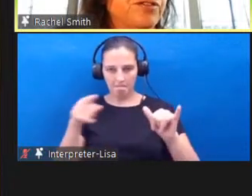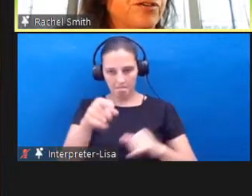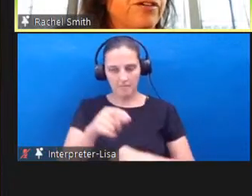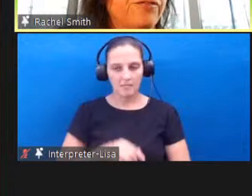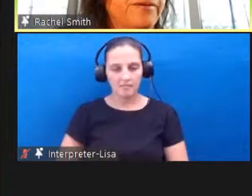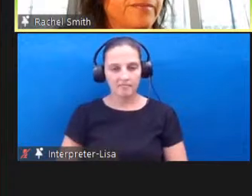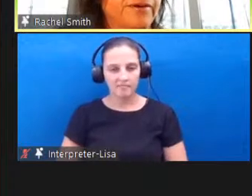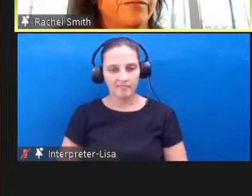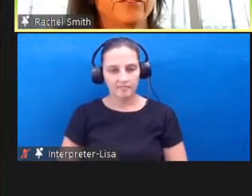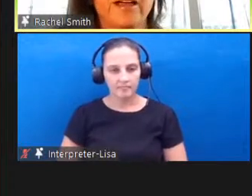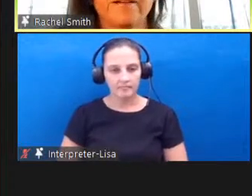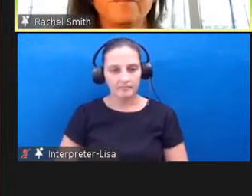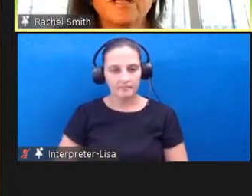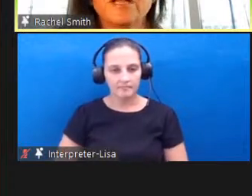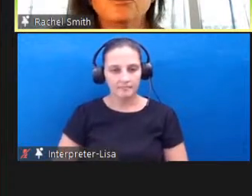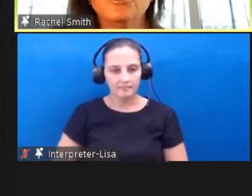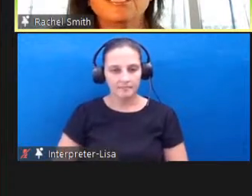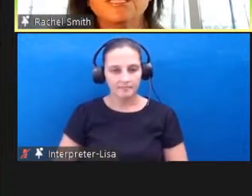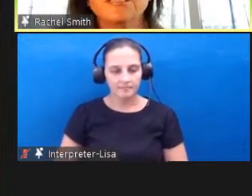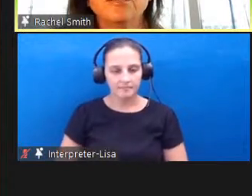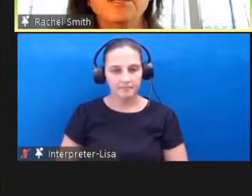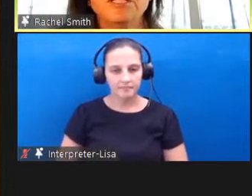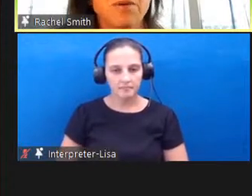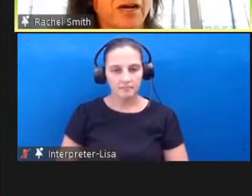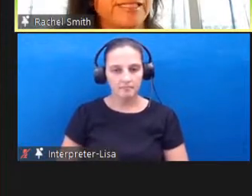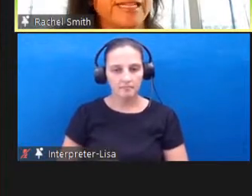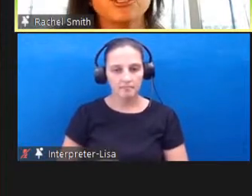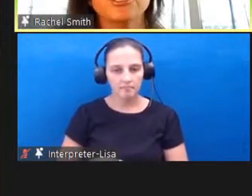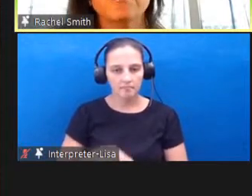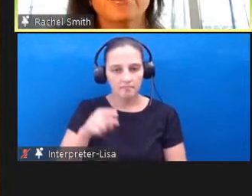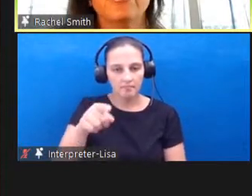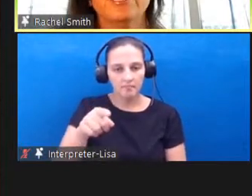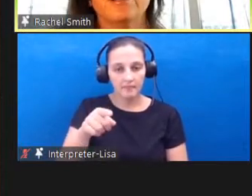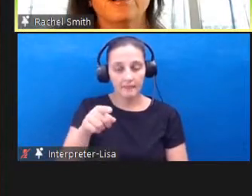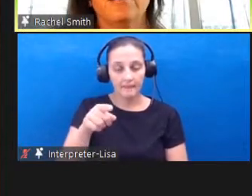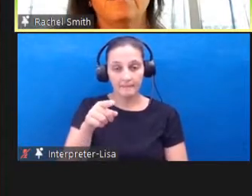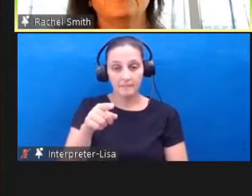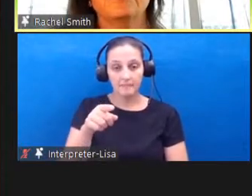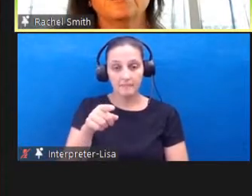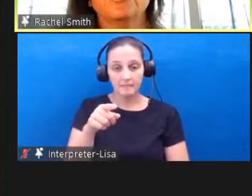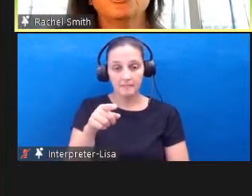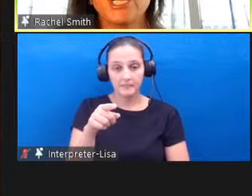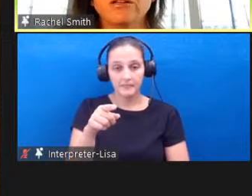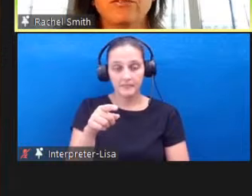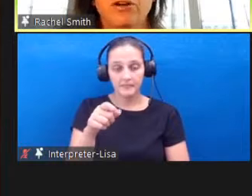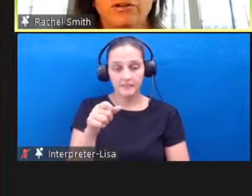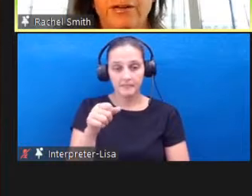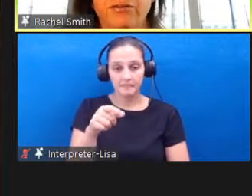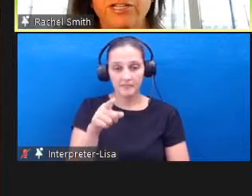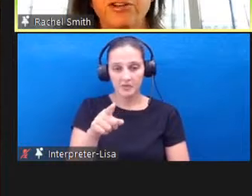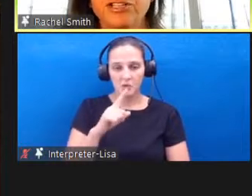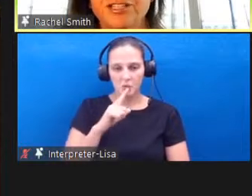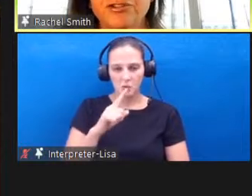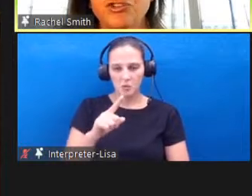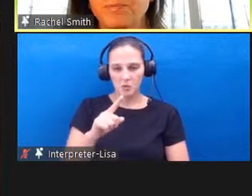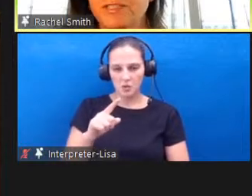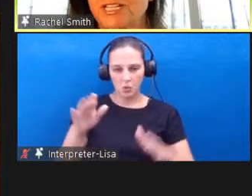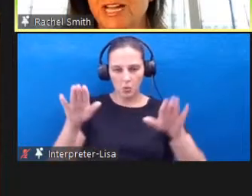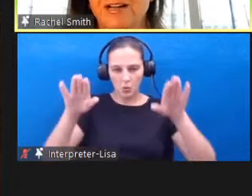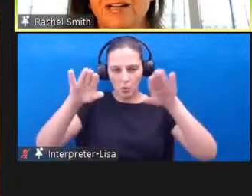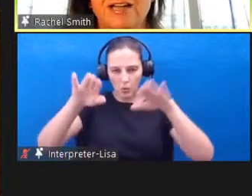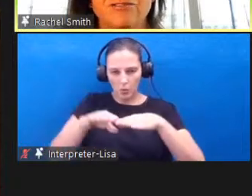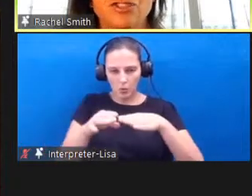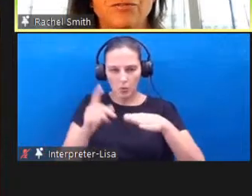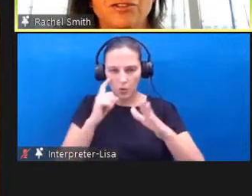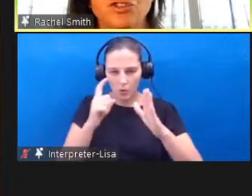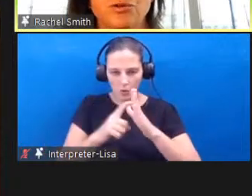little sphere off, my flag. So this is Olympus Mons. It's actually a very shallow volcano. And here you can see those strips of